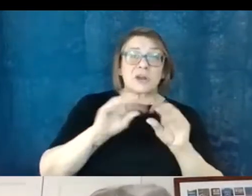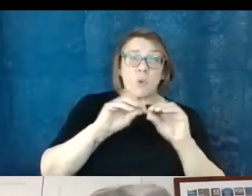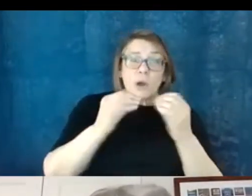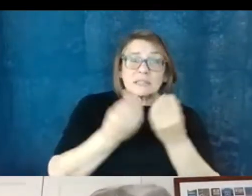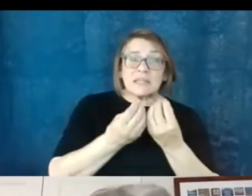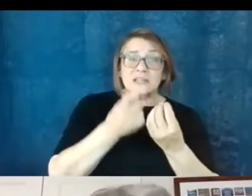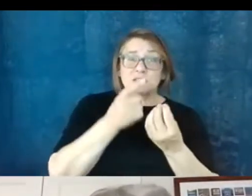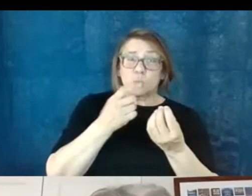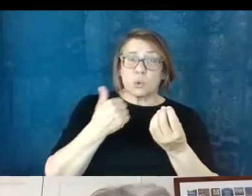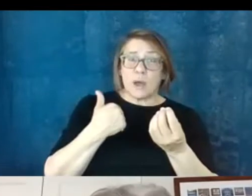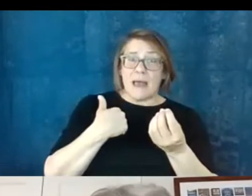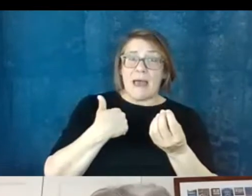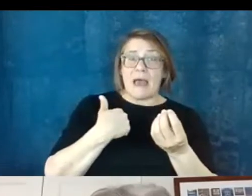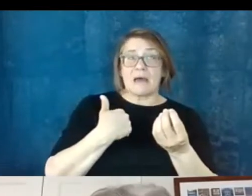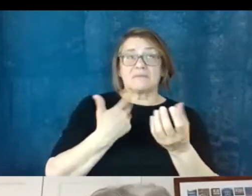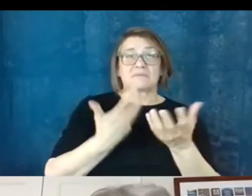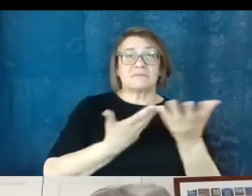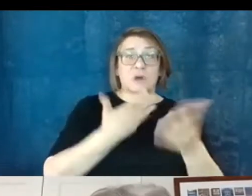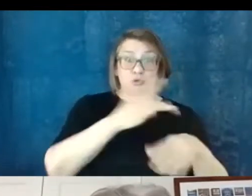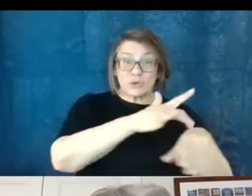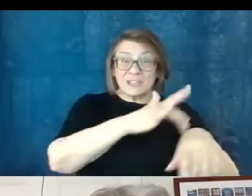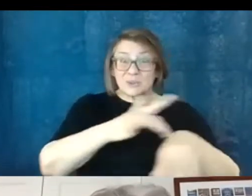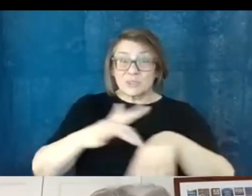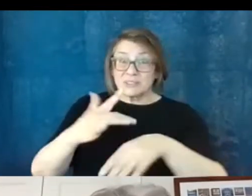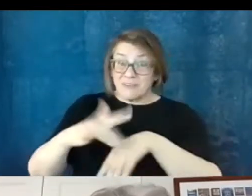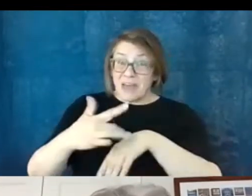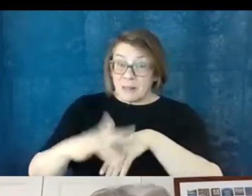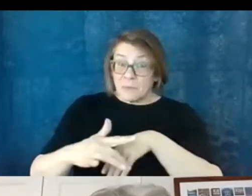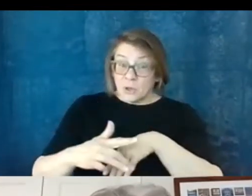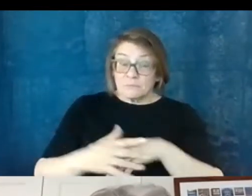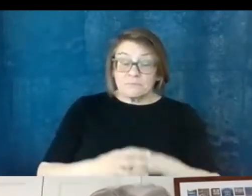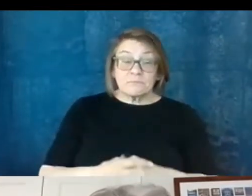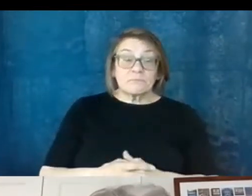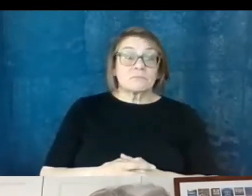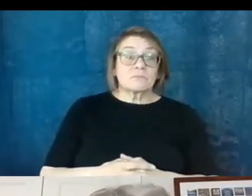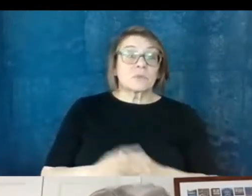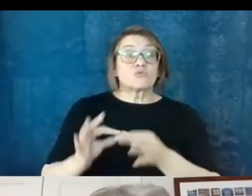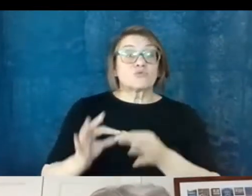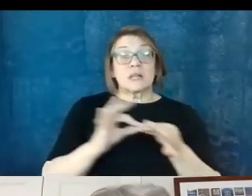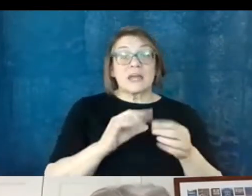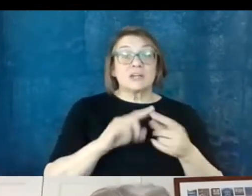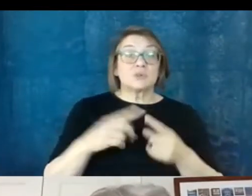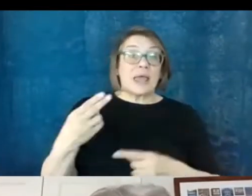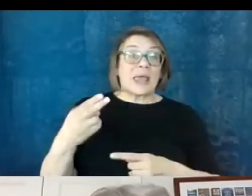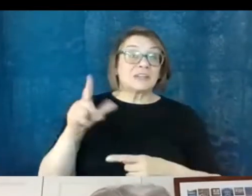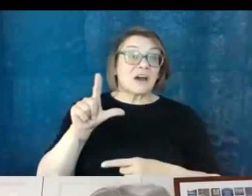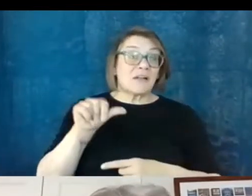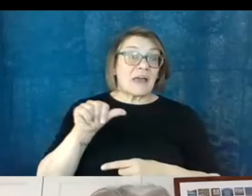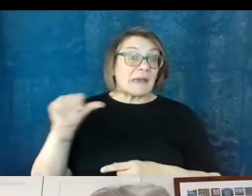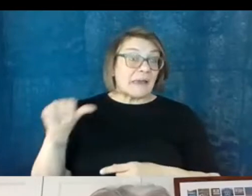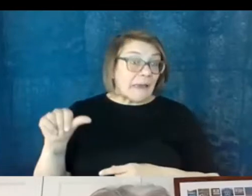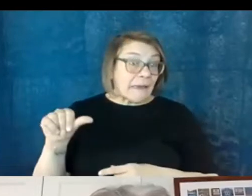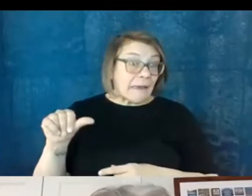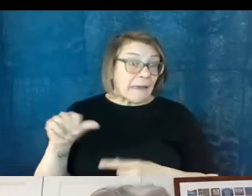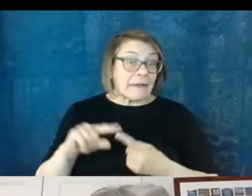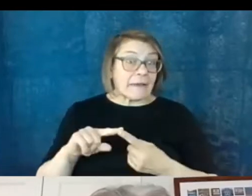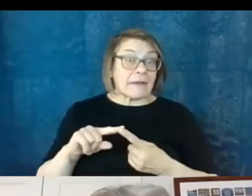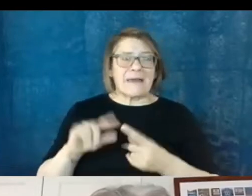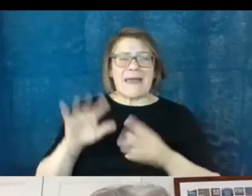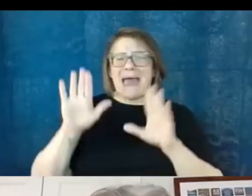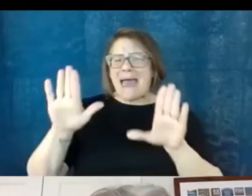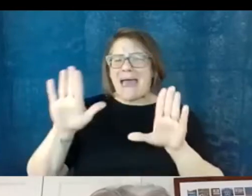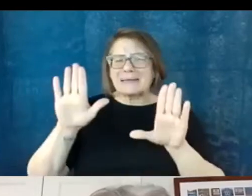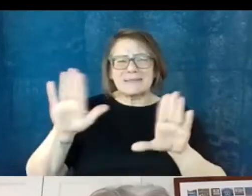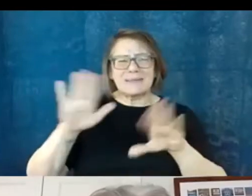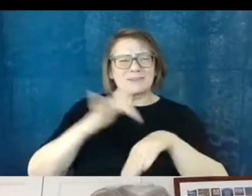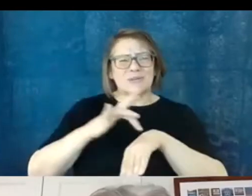that have these resources in regards to like HLAA, excellent resource to